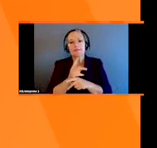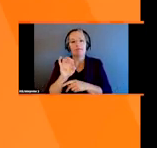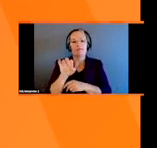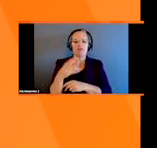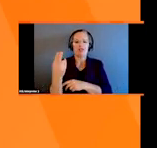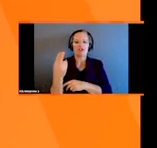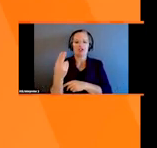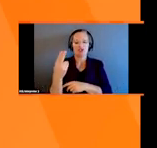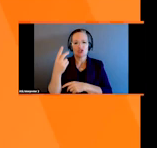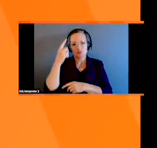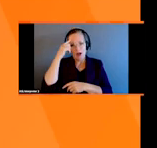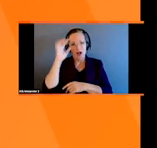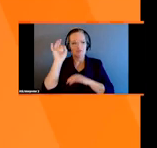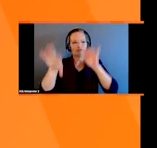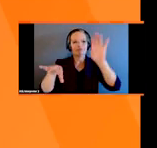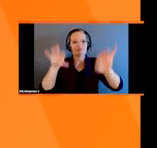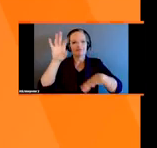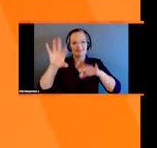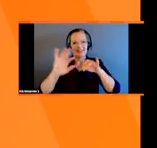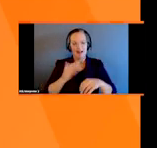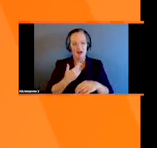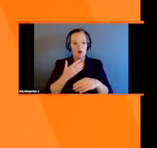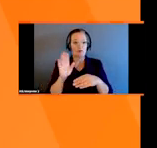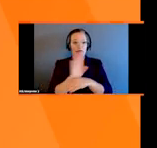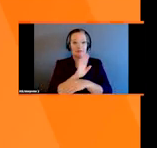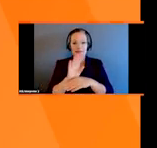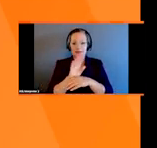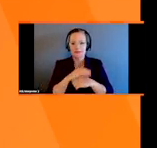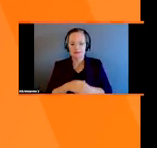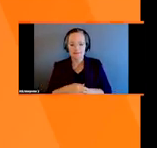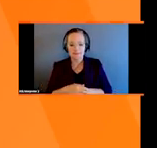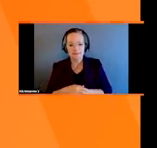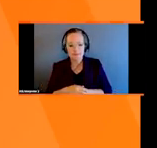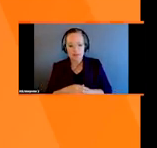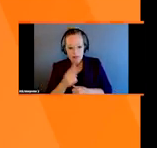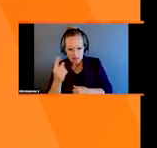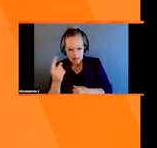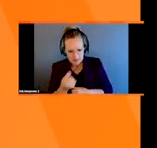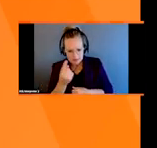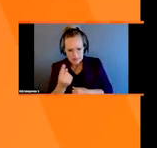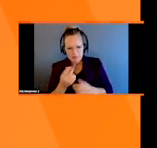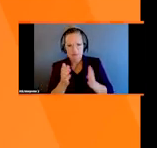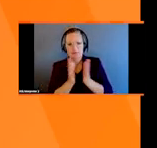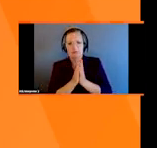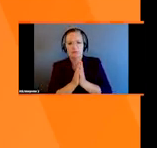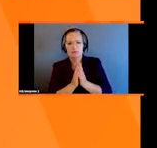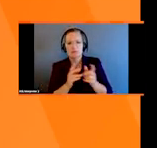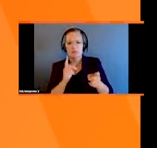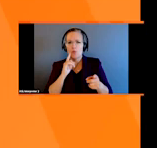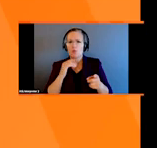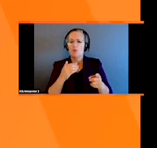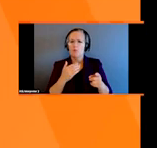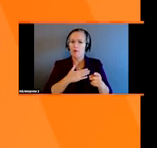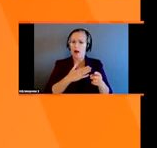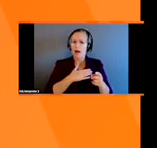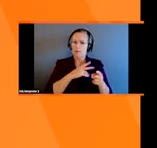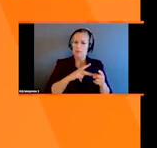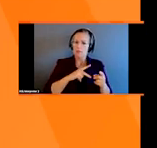Several times I got a message when I share a post to my business page. That is interesting. I would need to know more about that.